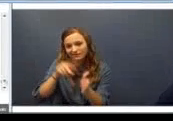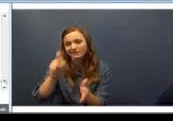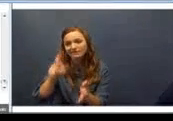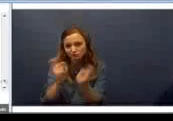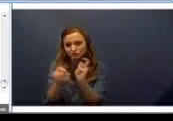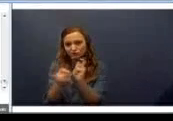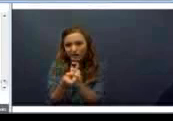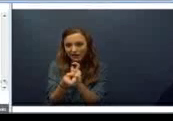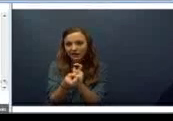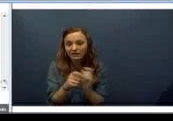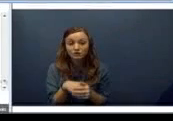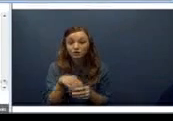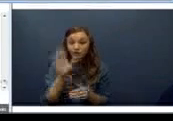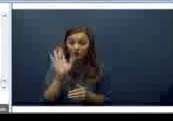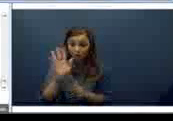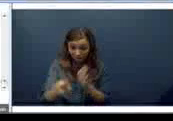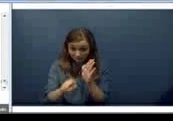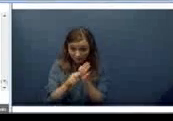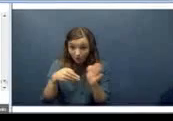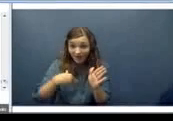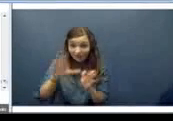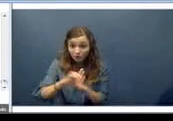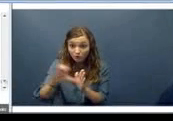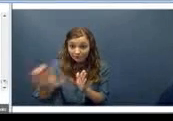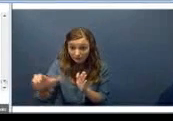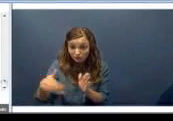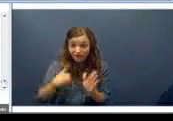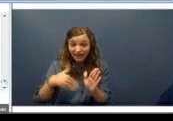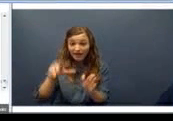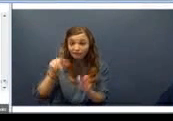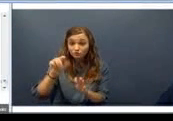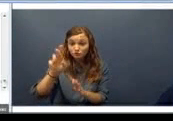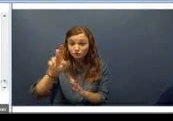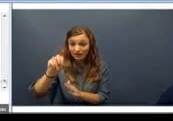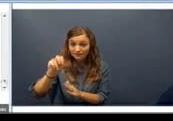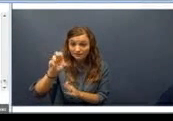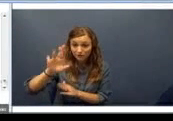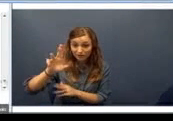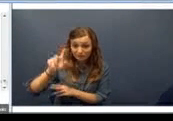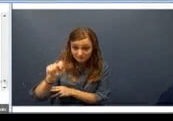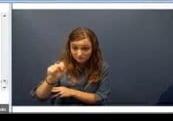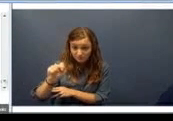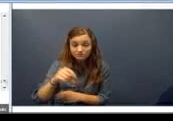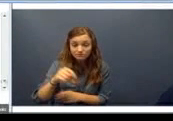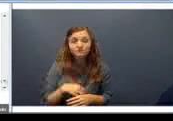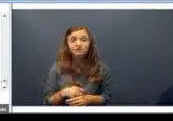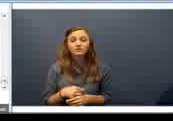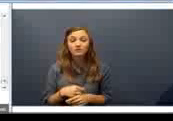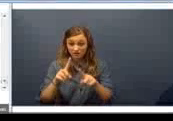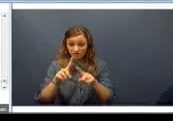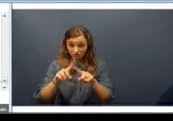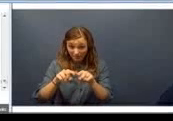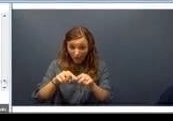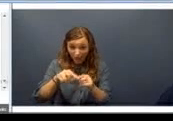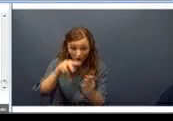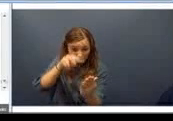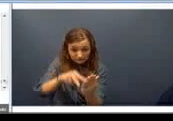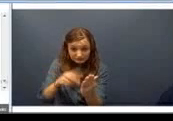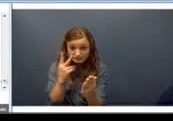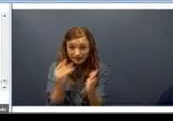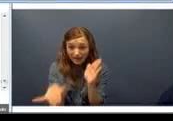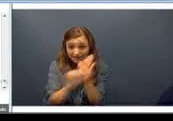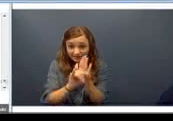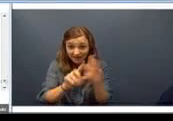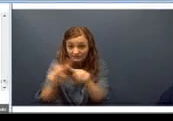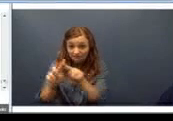then it probably could be improved. Do your videos have captions and transcripts? And does the site rely on being able